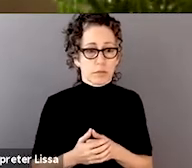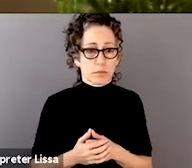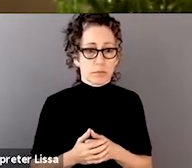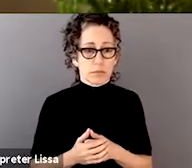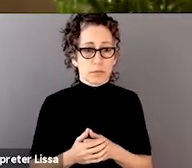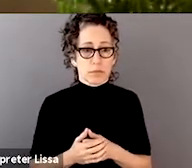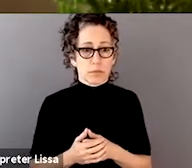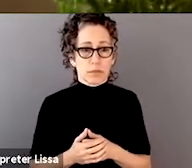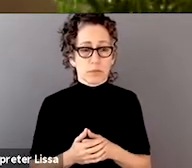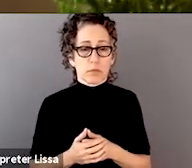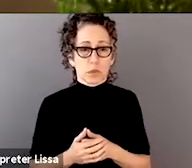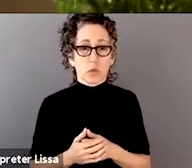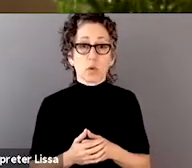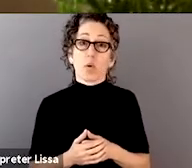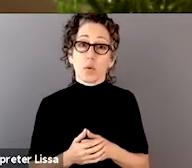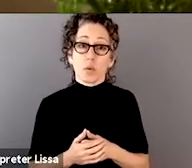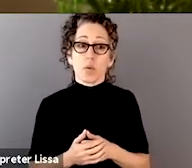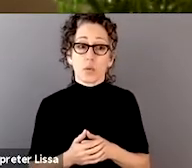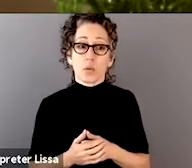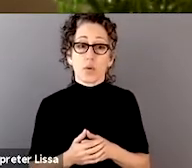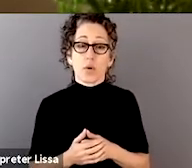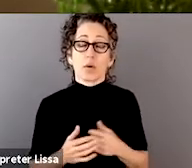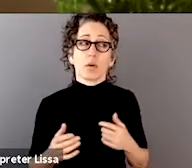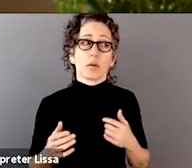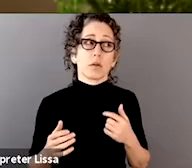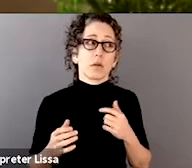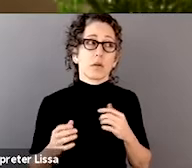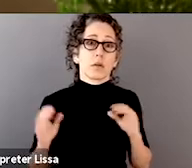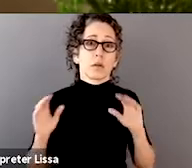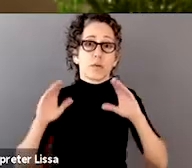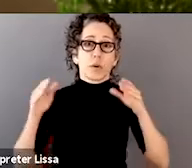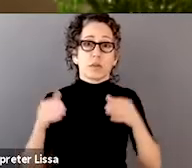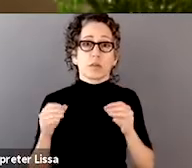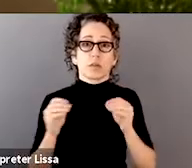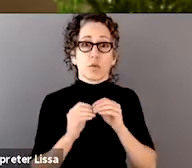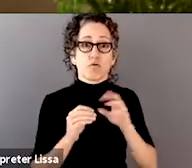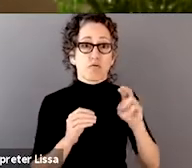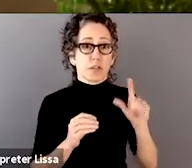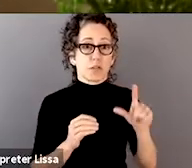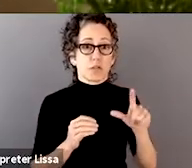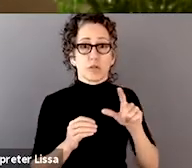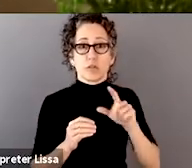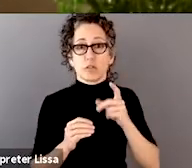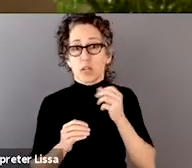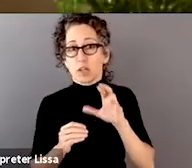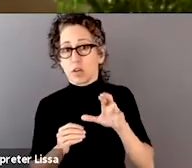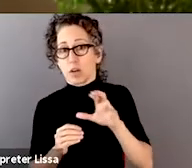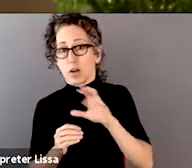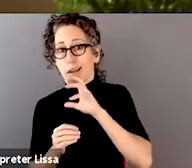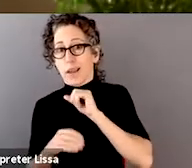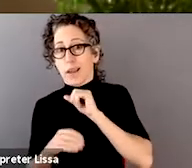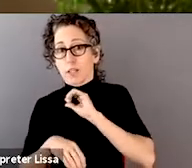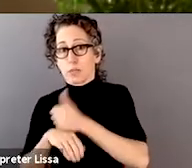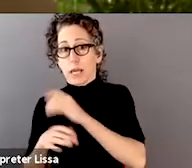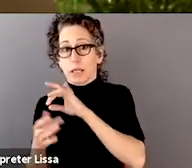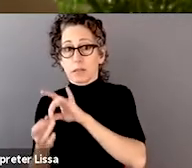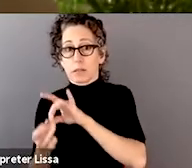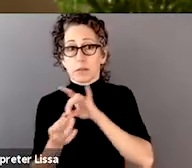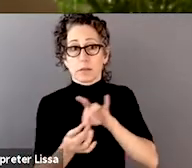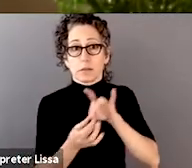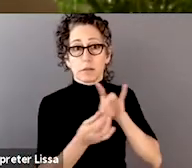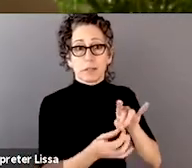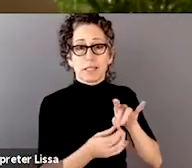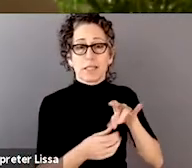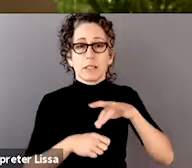initial answer, more of racial or gender or age based or any of these like demographic biases,